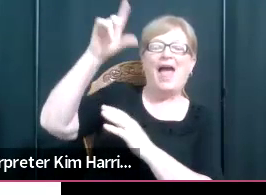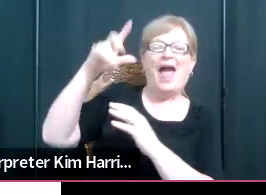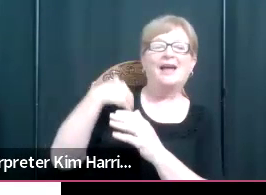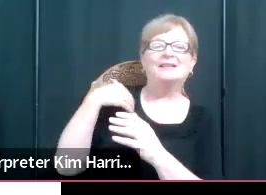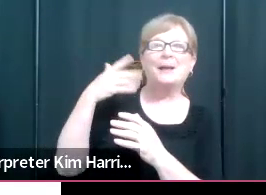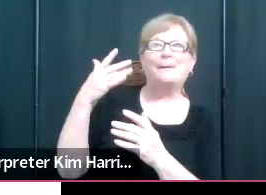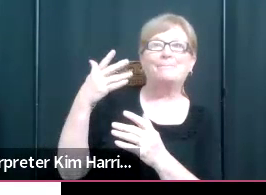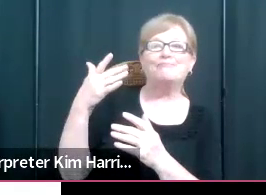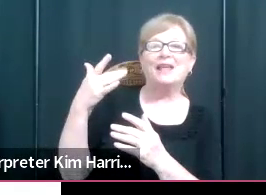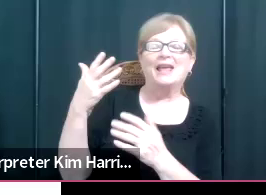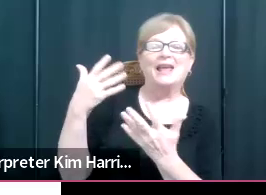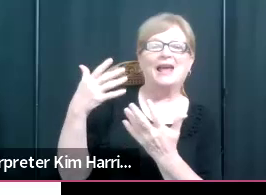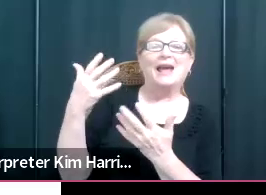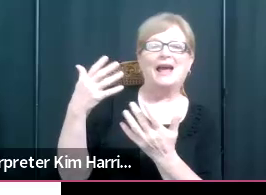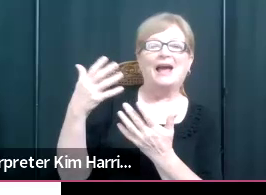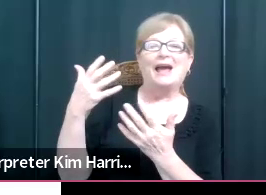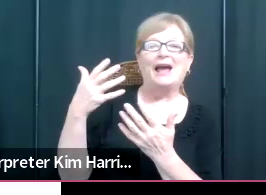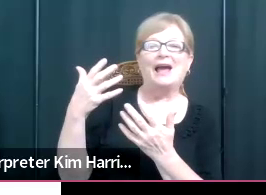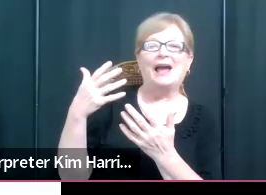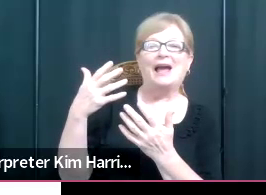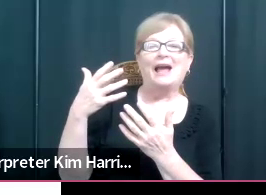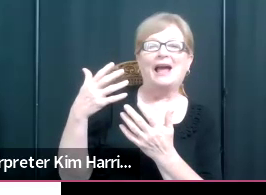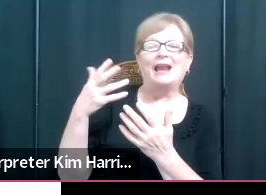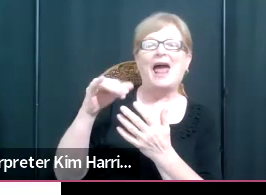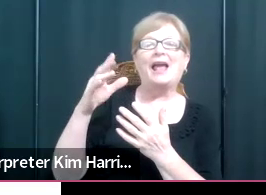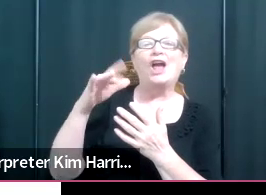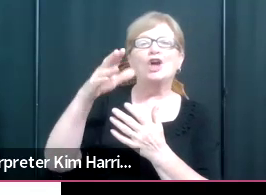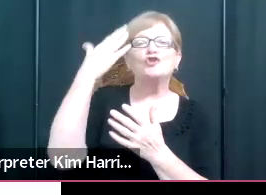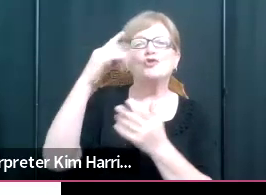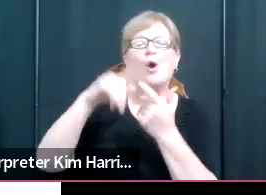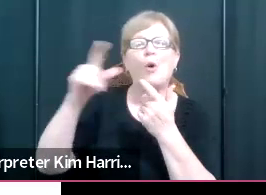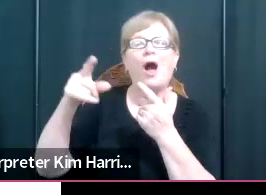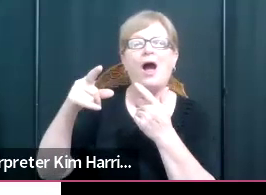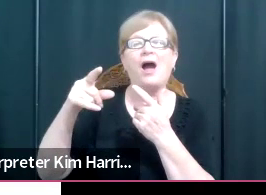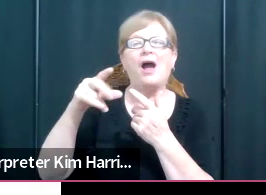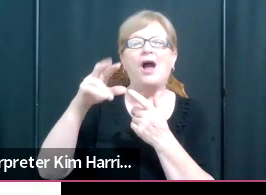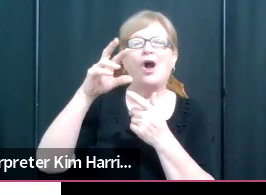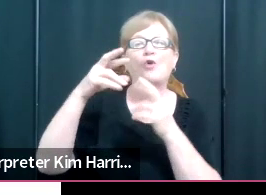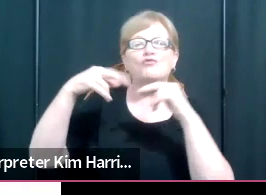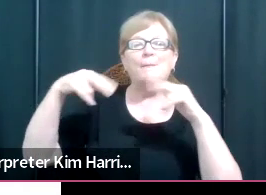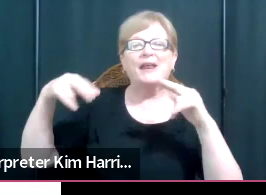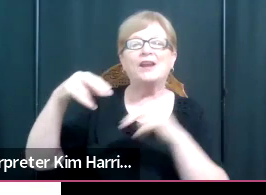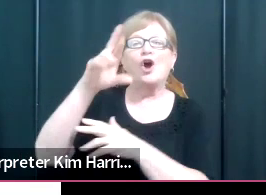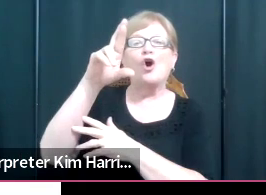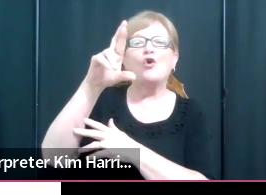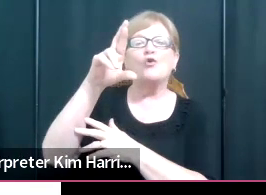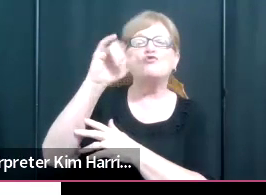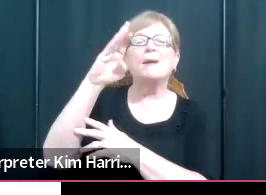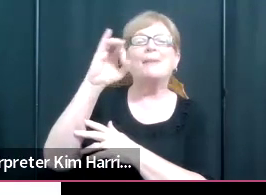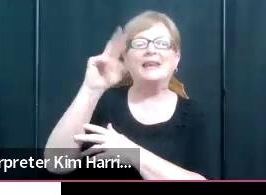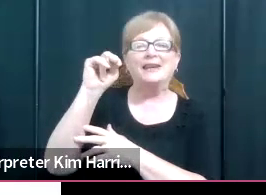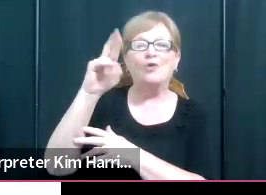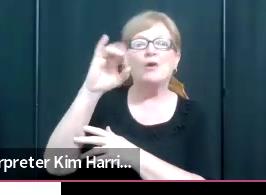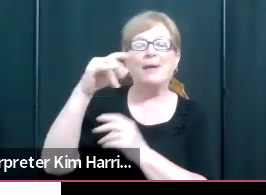some like present wrapping type ribbon that's iridescent, and it's connected at 2 different points. So when